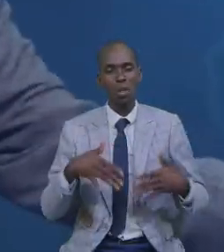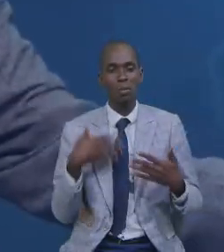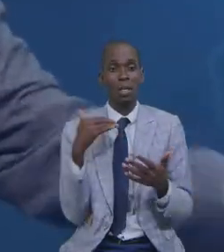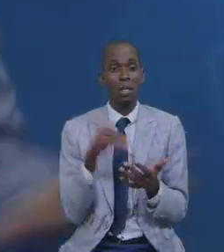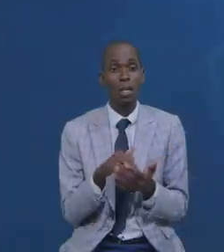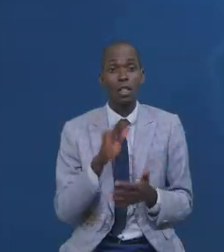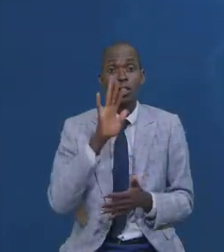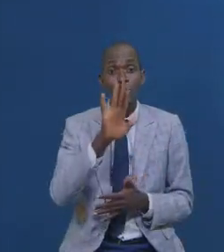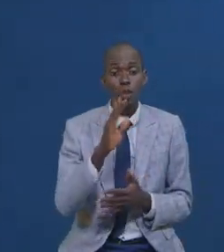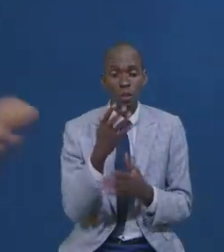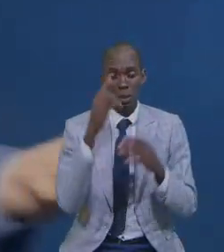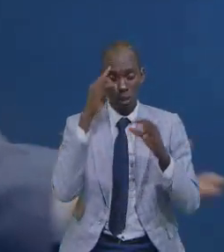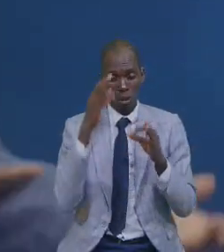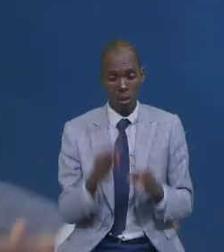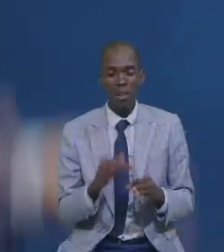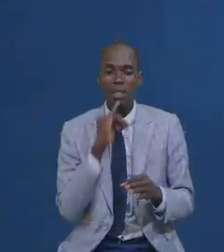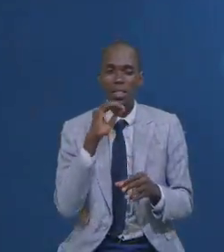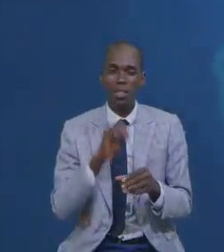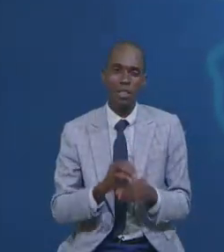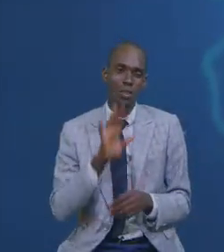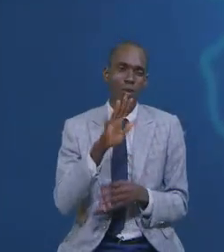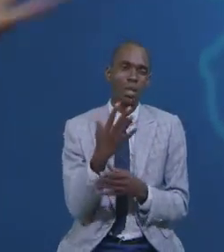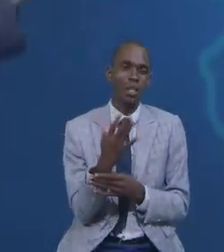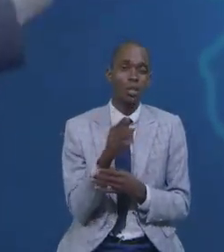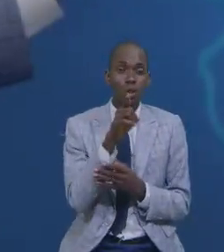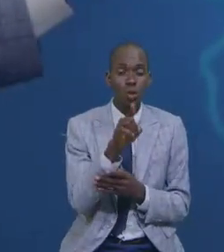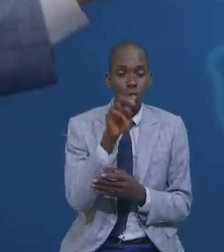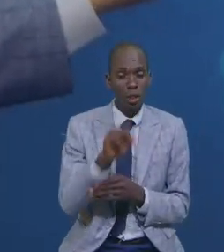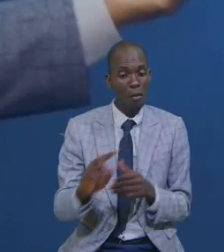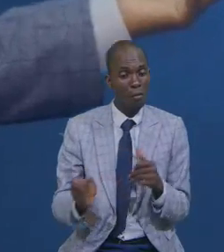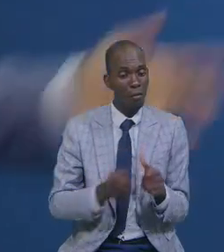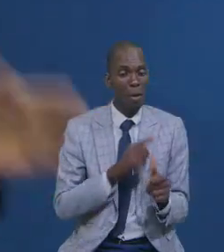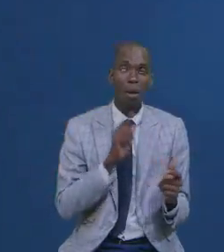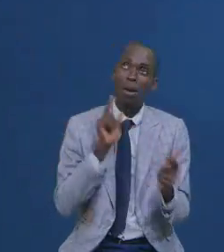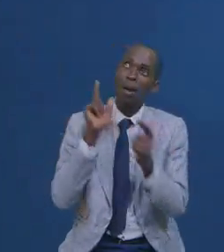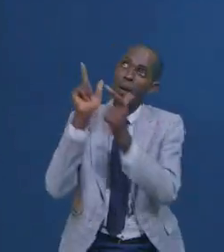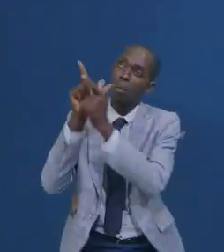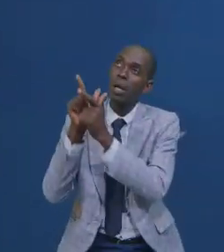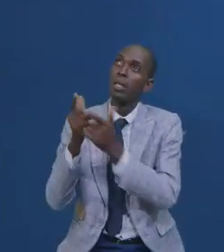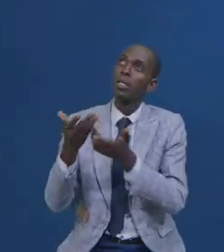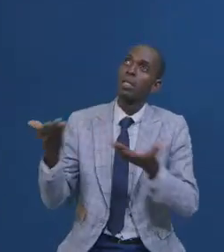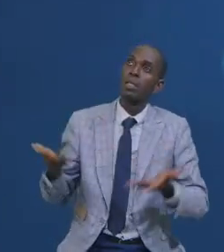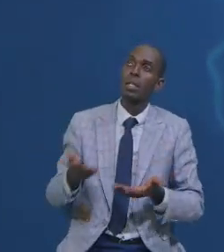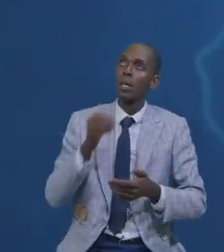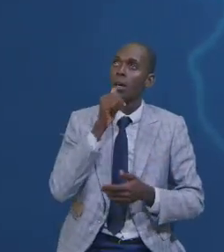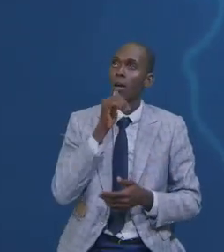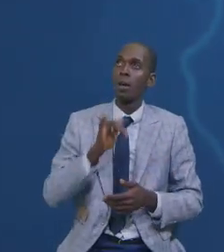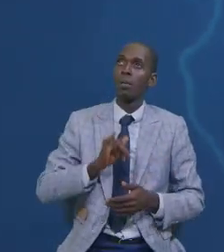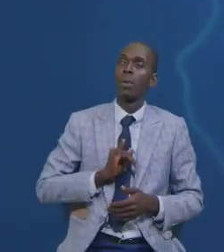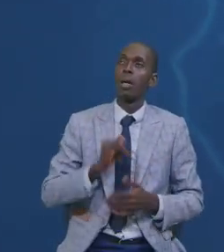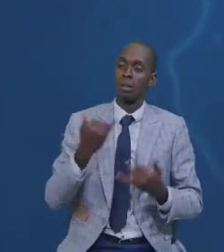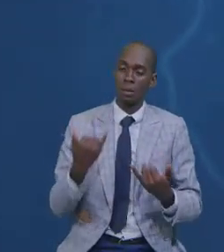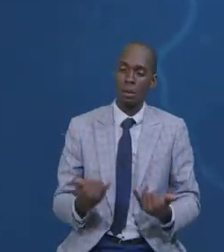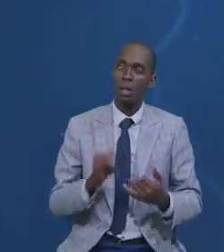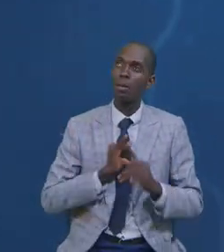in your hand. You are the one to come and say, here am I. Now I give